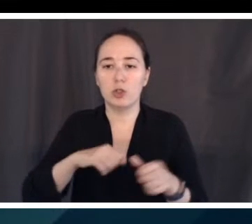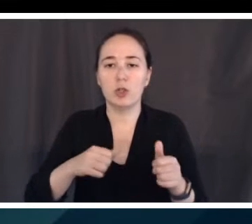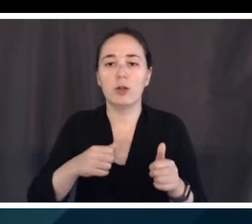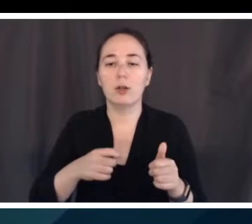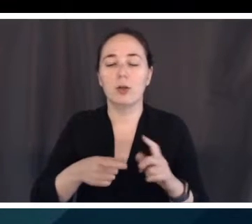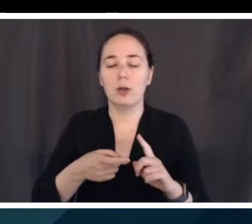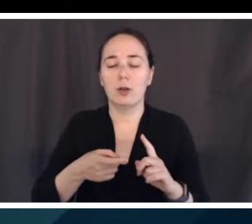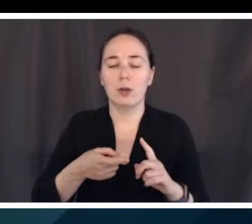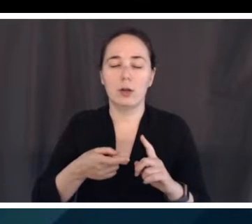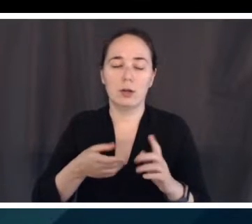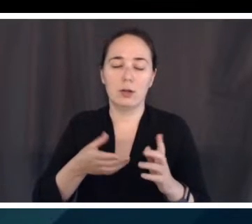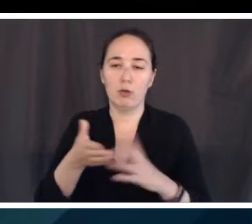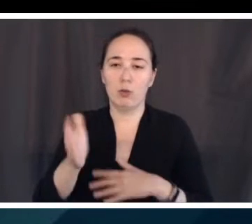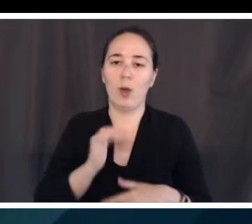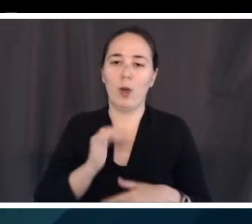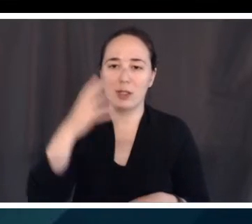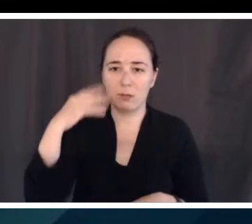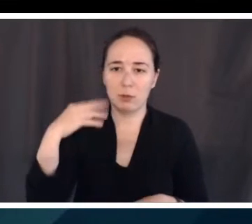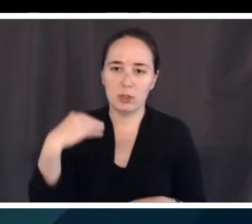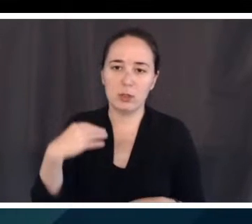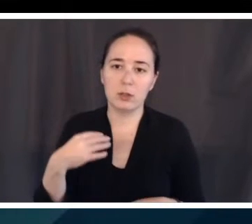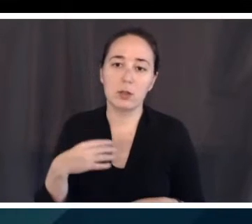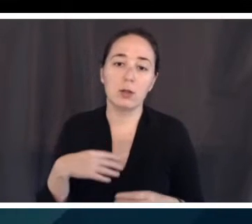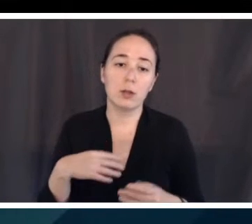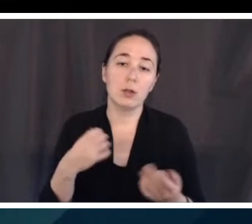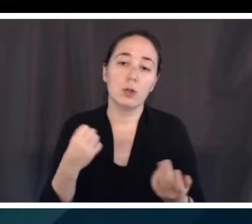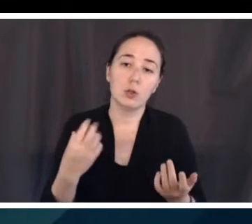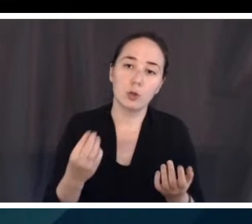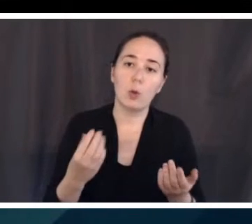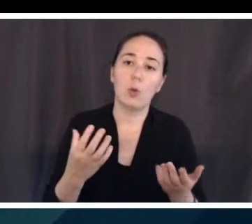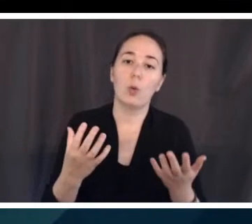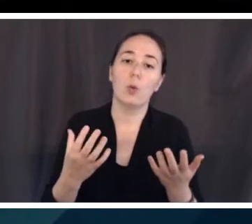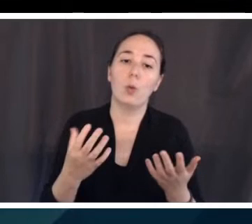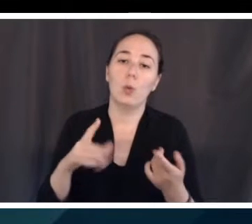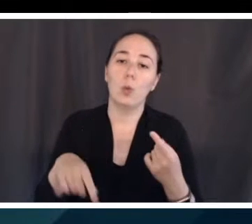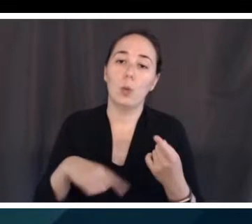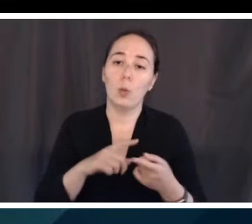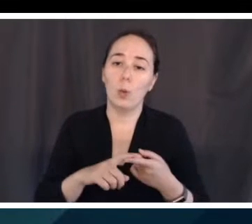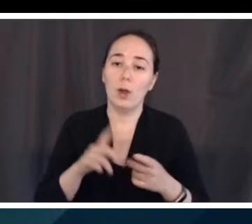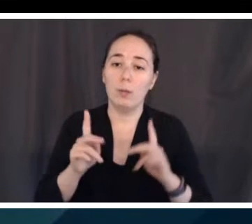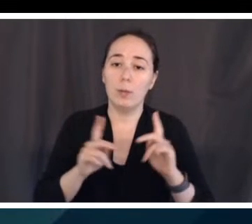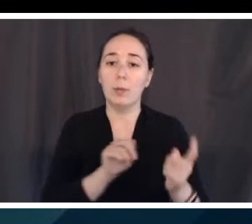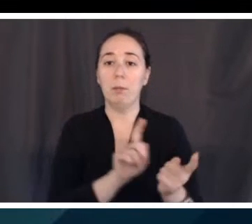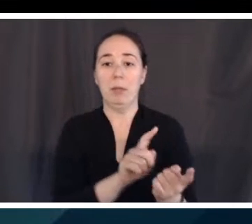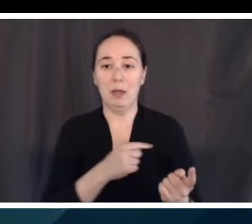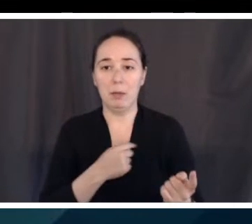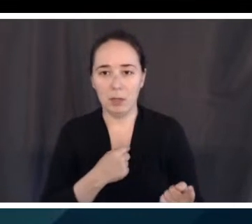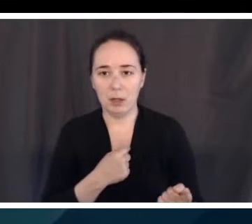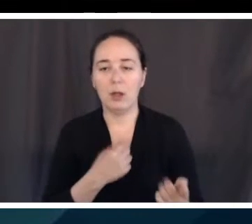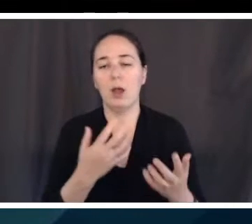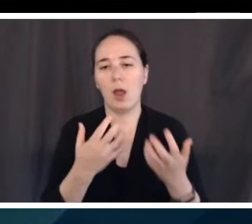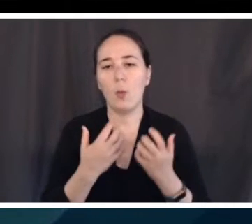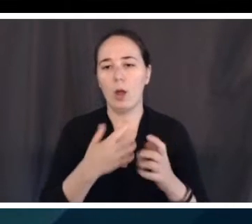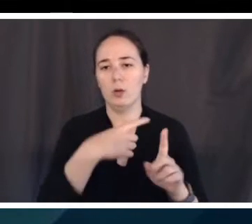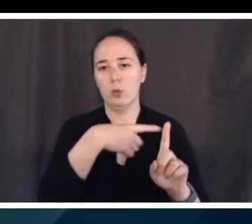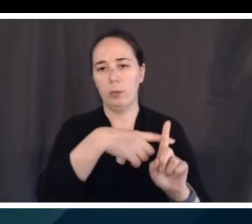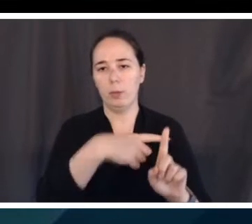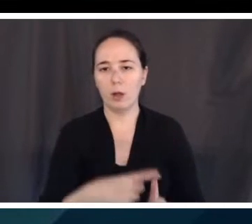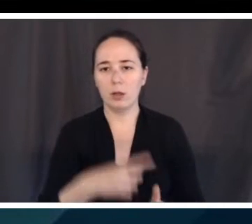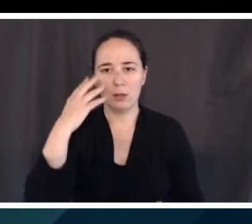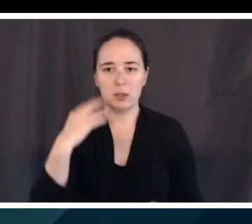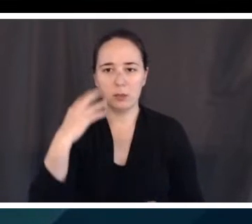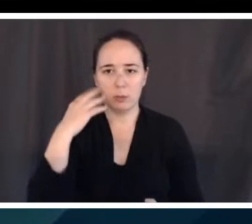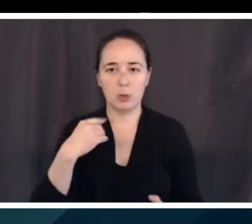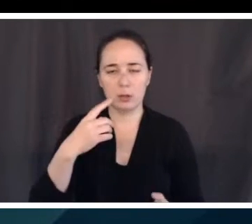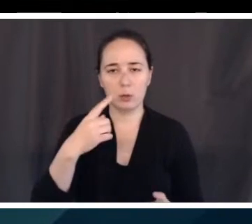another. And so when people meet me, I try to make sure that they have a good